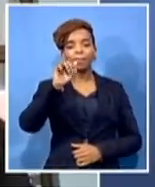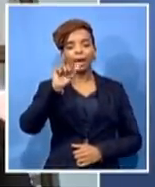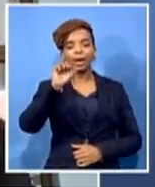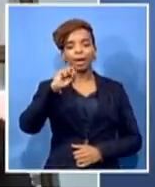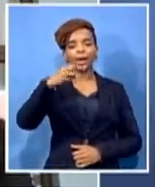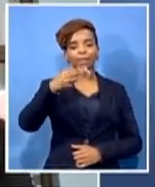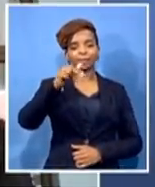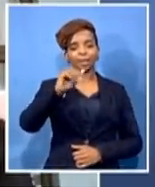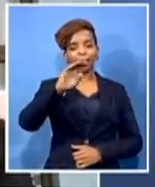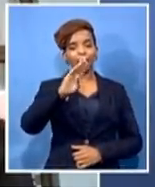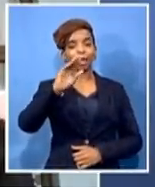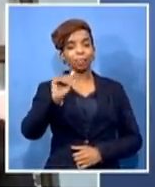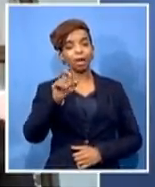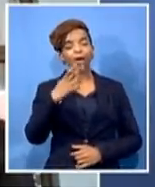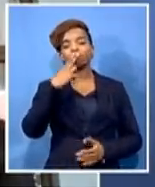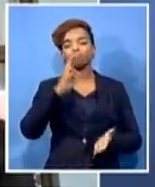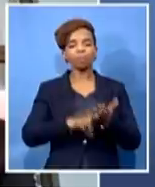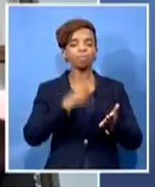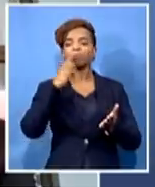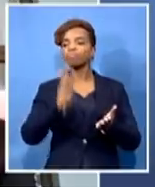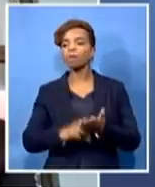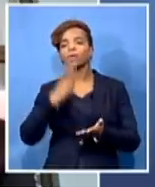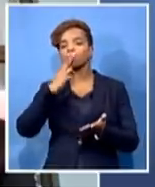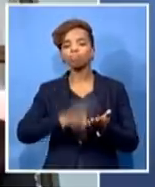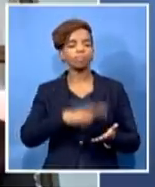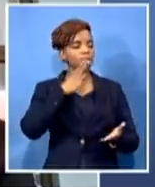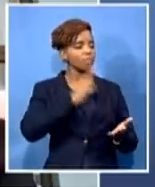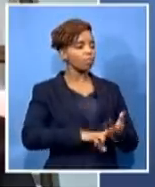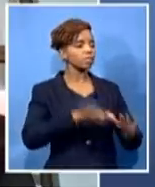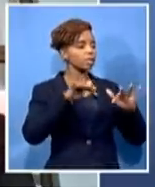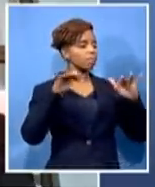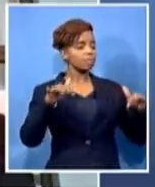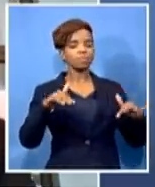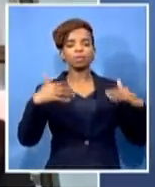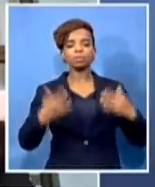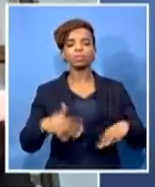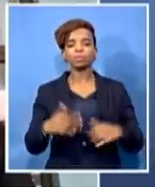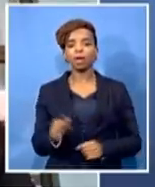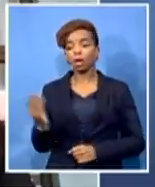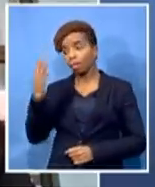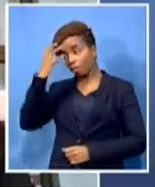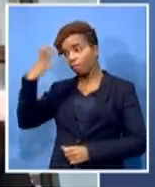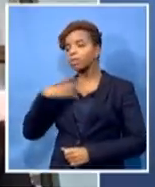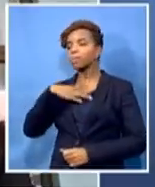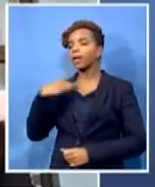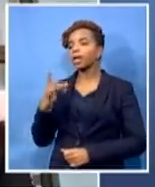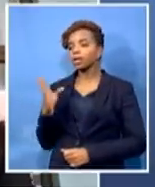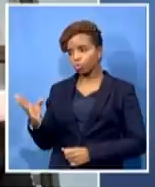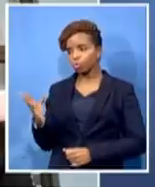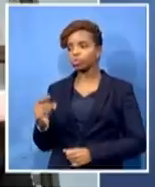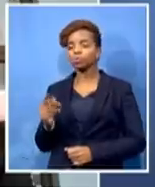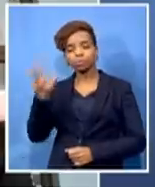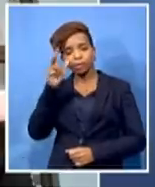just want you to listen in, because this is a conversation we're going to be having. But Mr. Ndou, your thoughts about this launch as